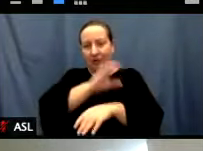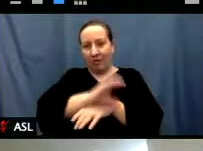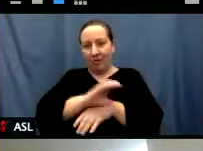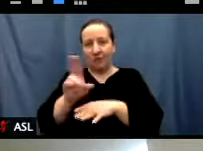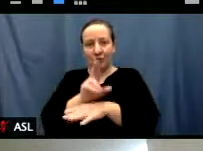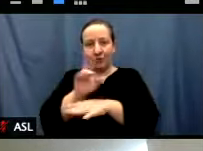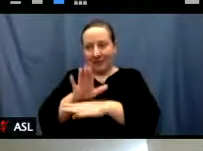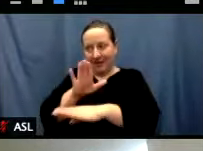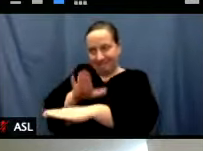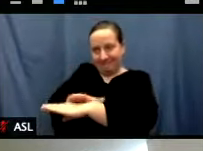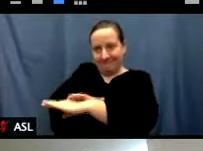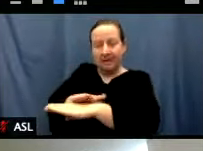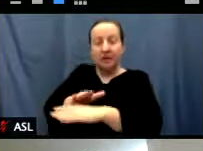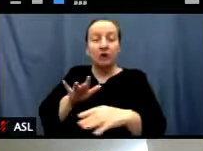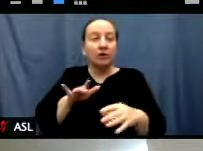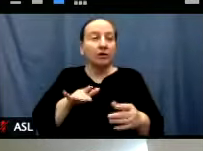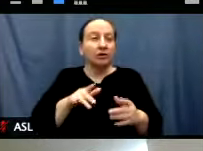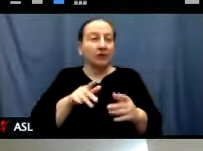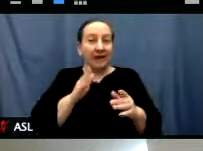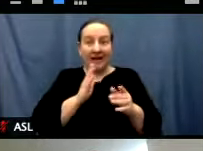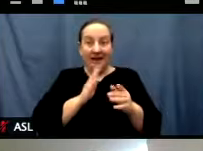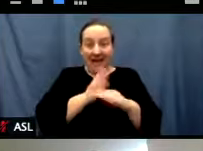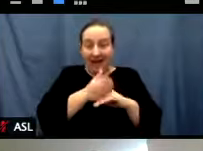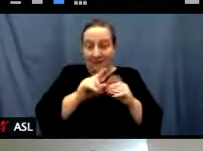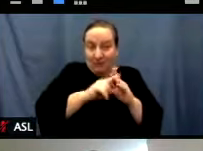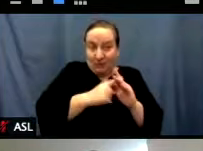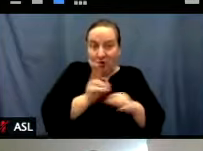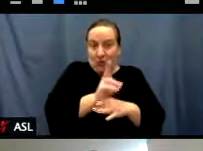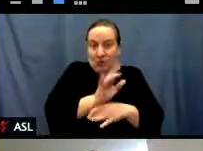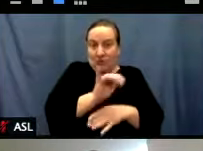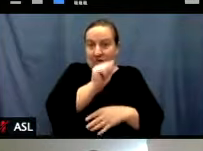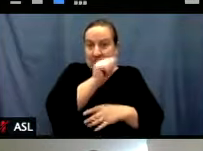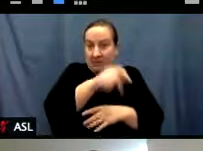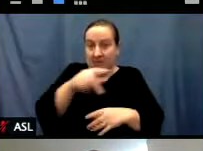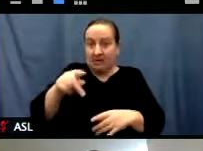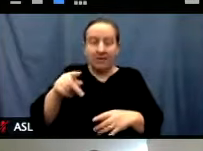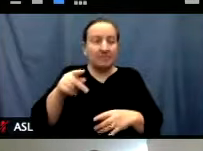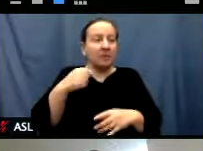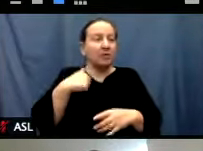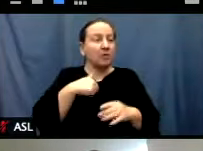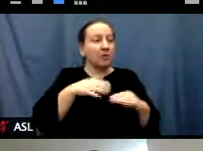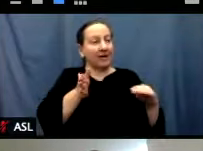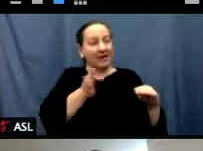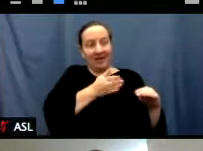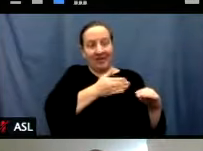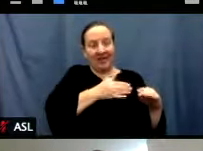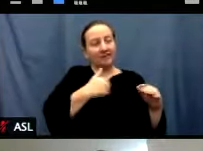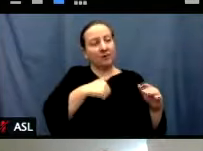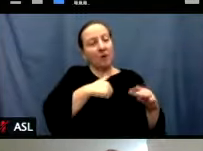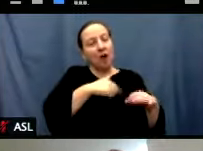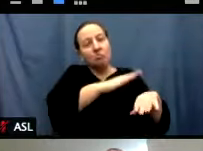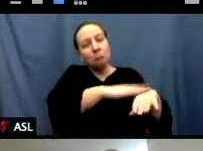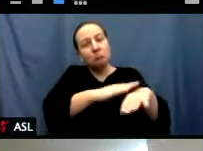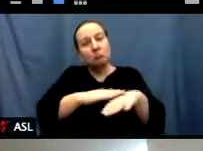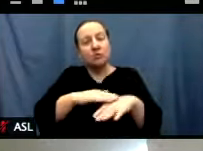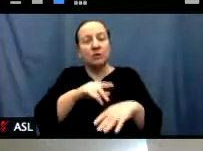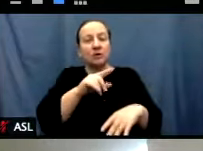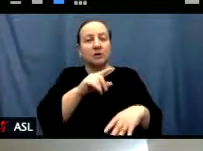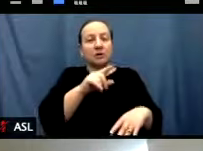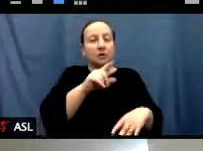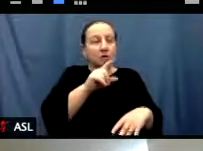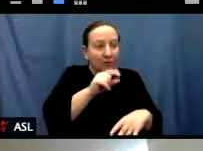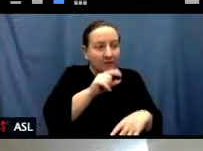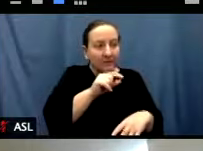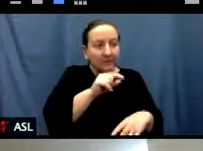early days after launch, you'll see on the left side of this slide, we were able to issue between 20 and 40